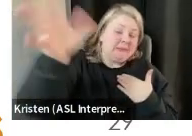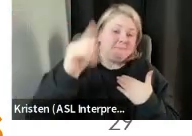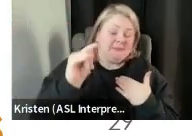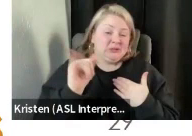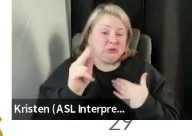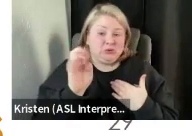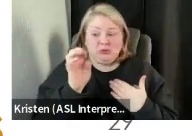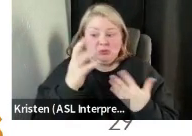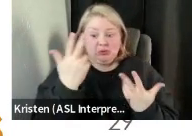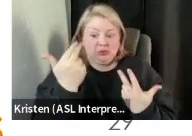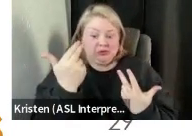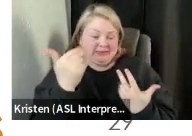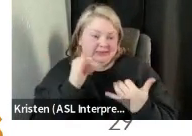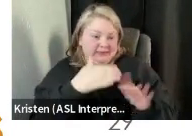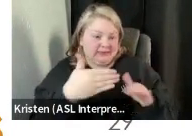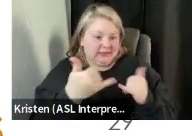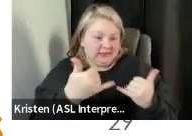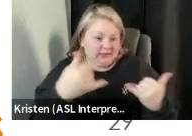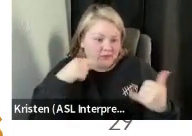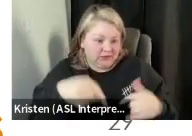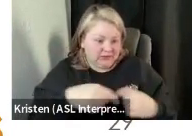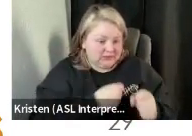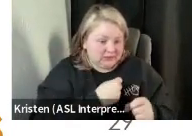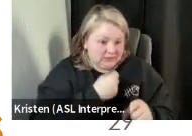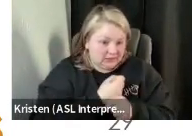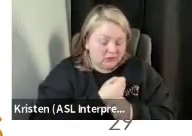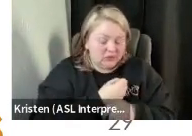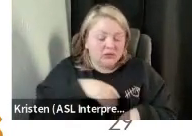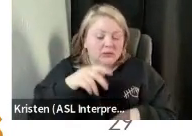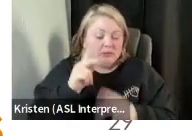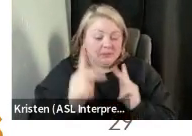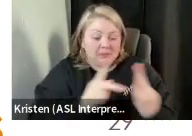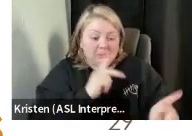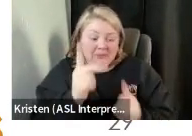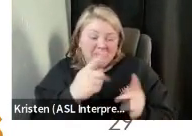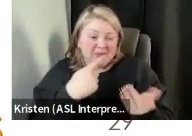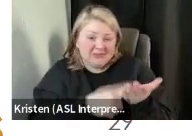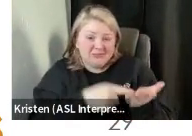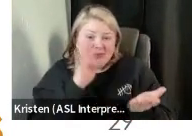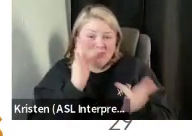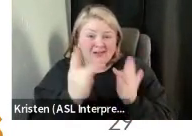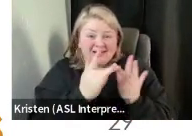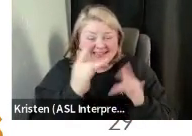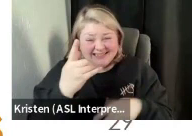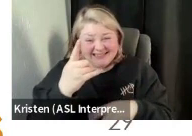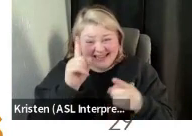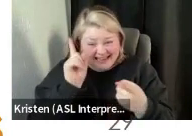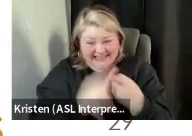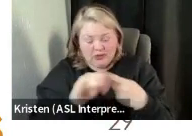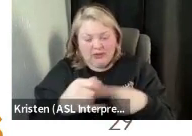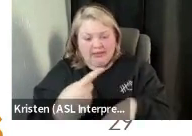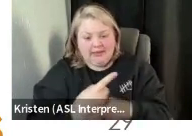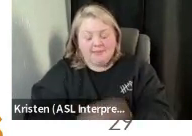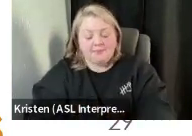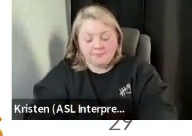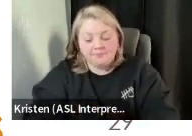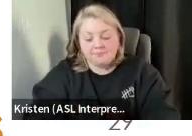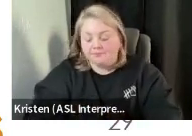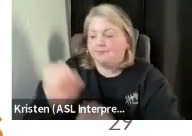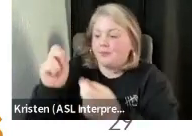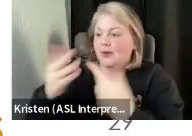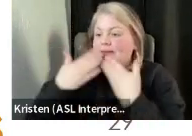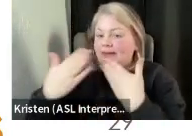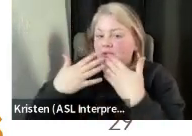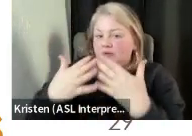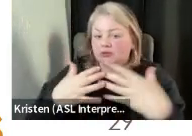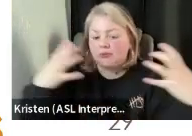we have people contacting us right up to the day of the deadline. Okay, thank you so much.